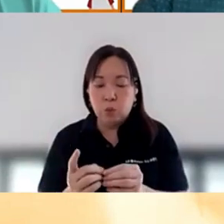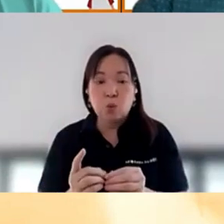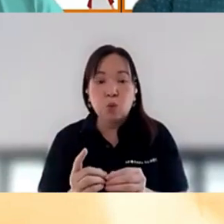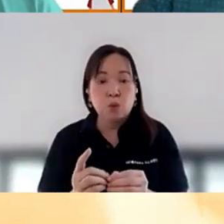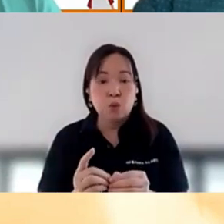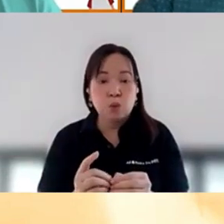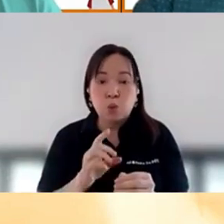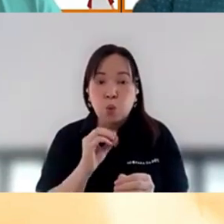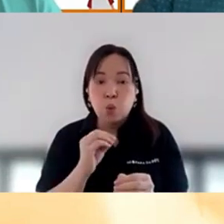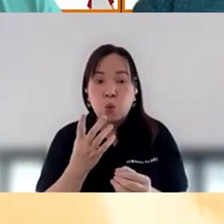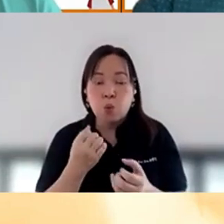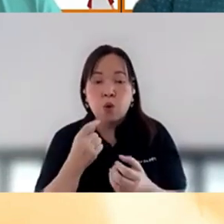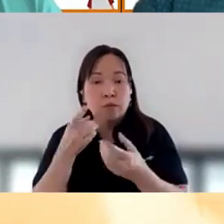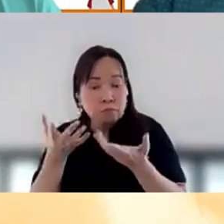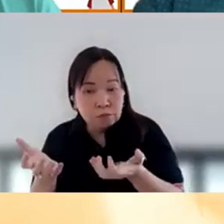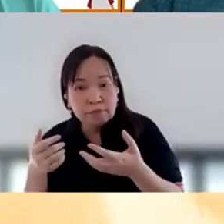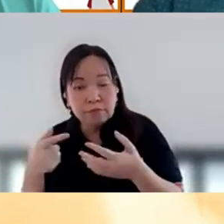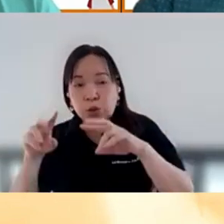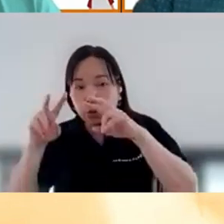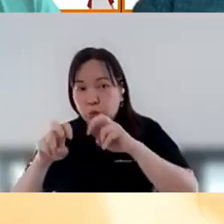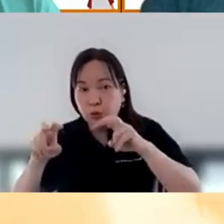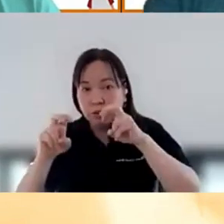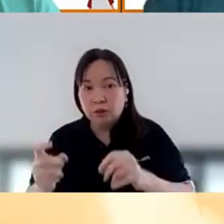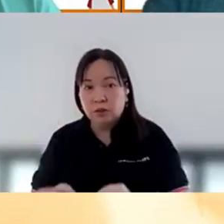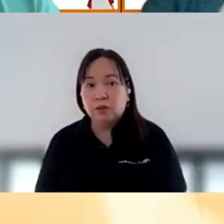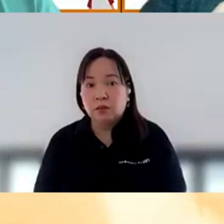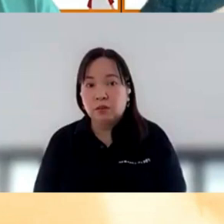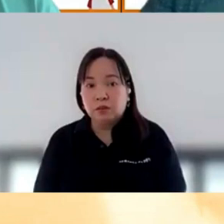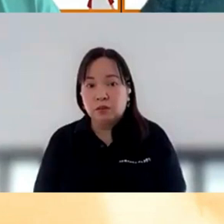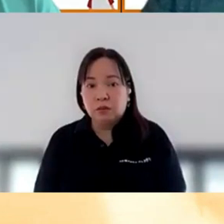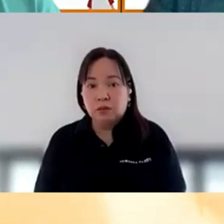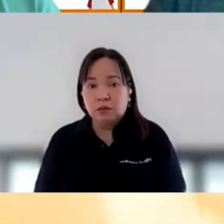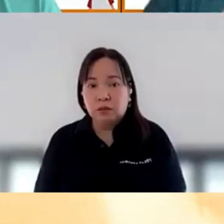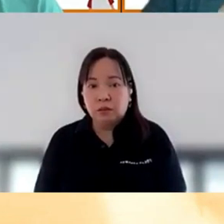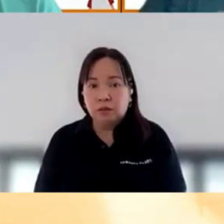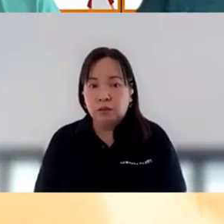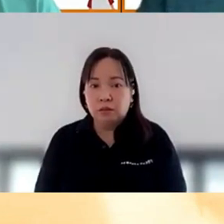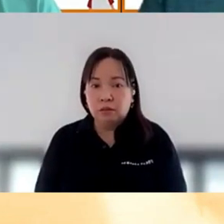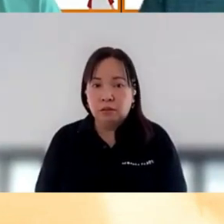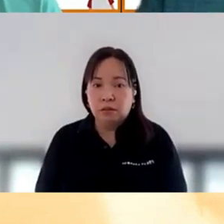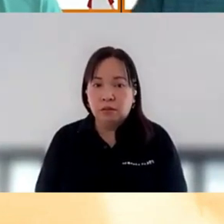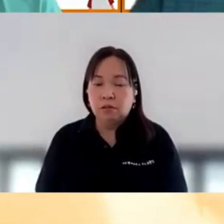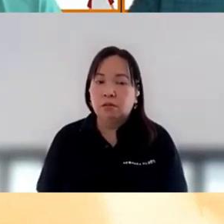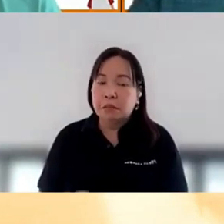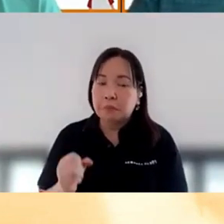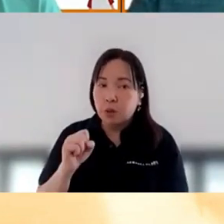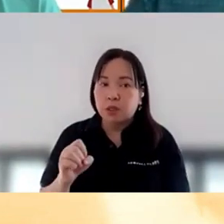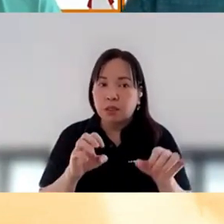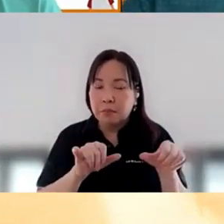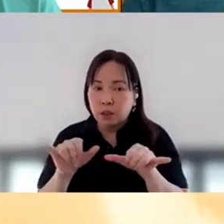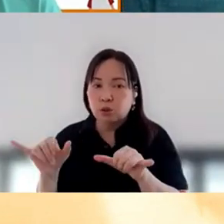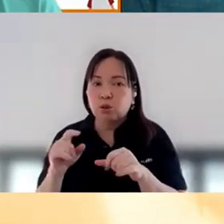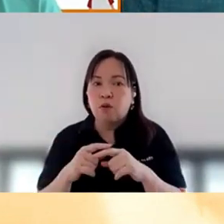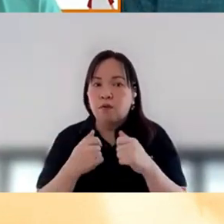research about resilience, is there a way to measure or gauge it? And follow-up question also,